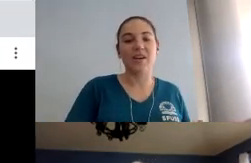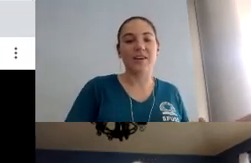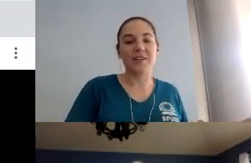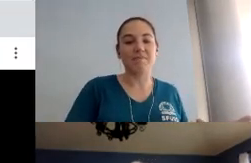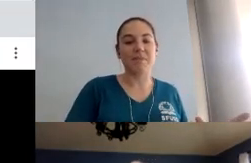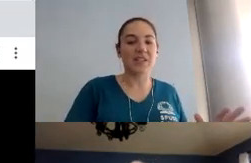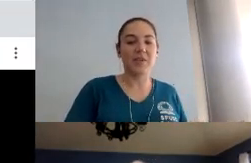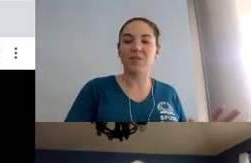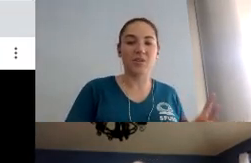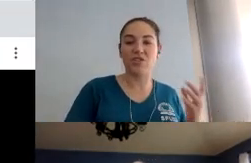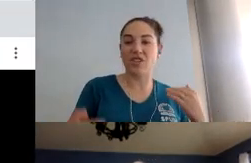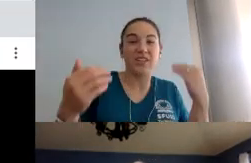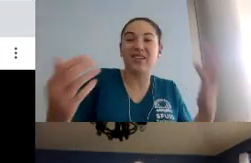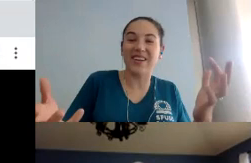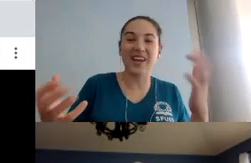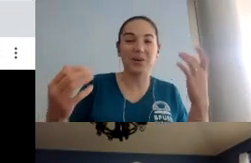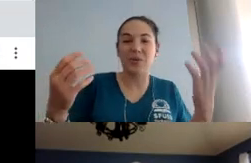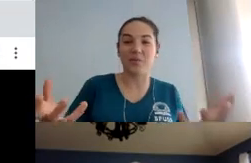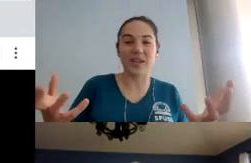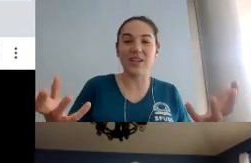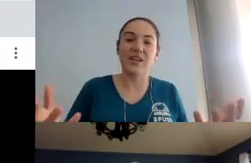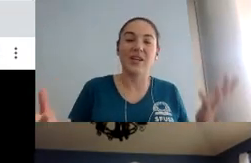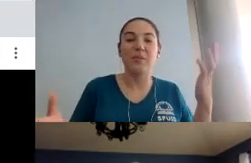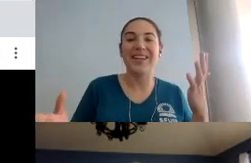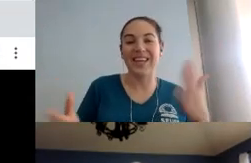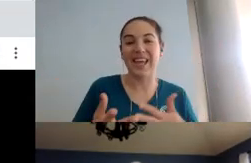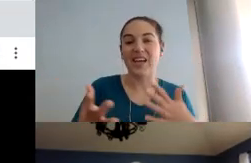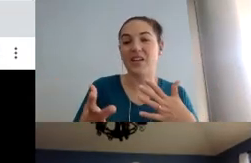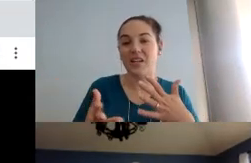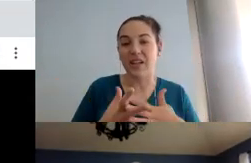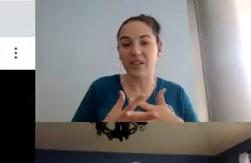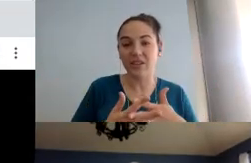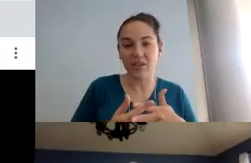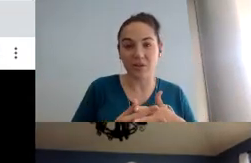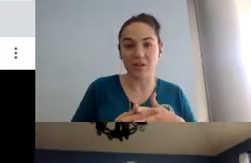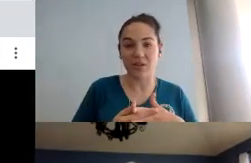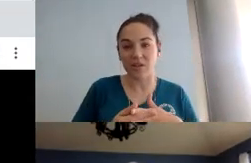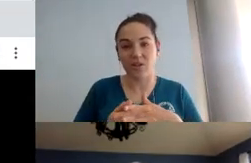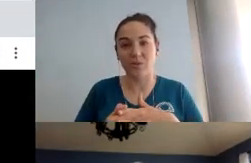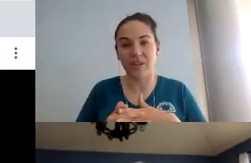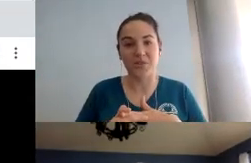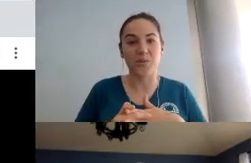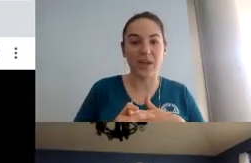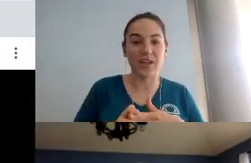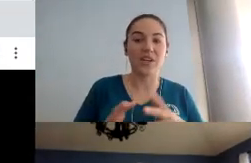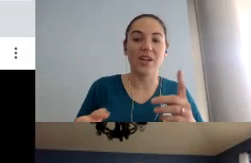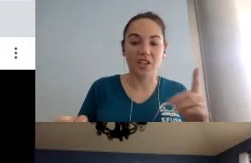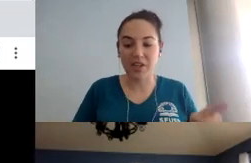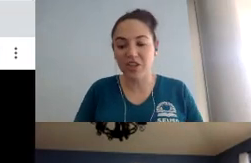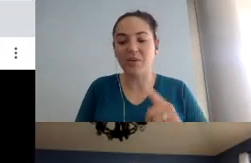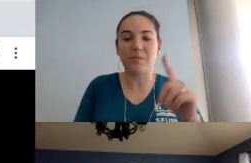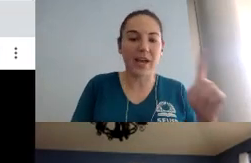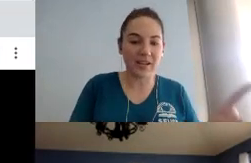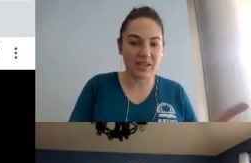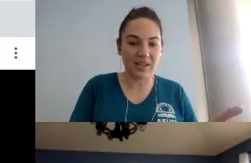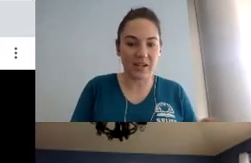see. It's something for students just to look at or read, but it can clutter your Google Classroom page. So I'm